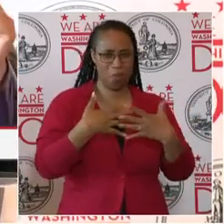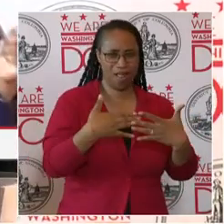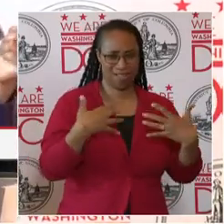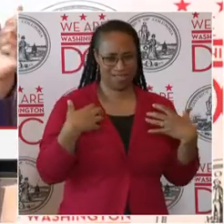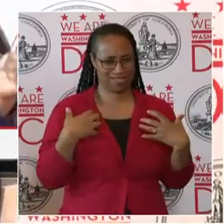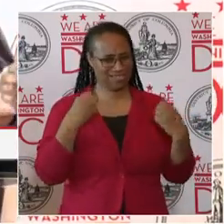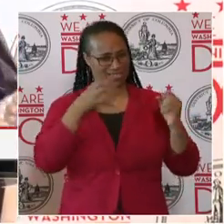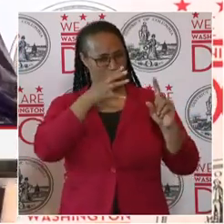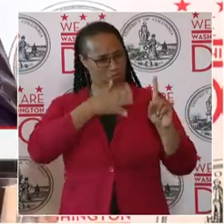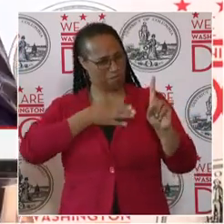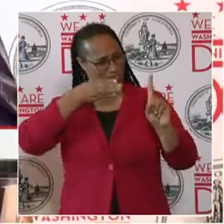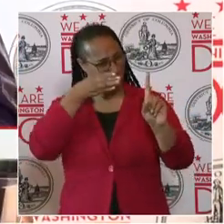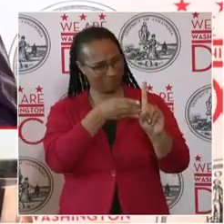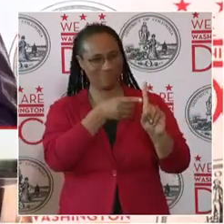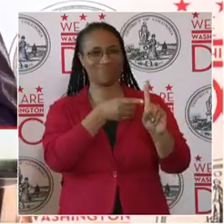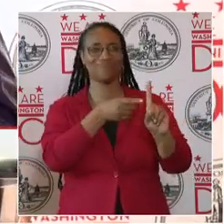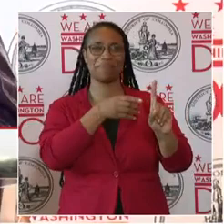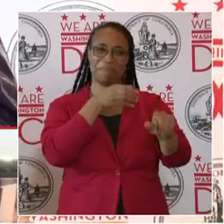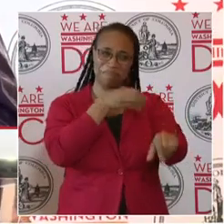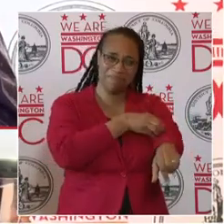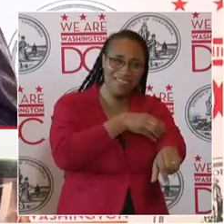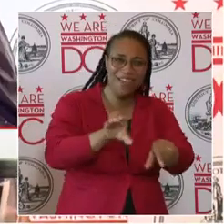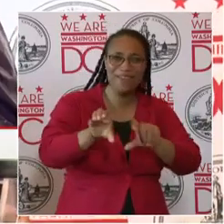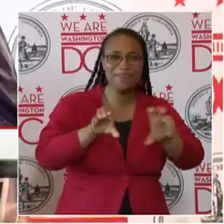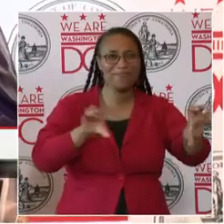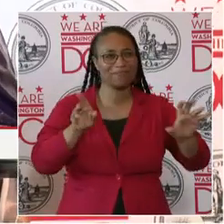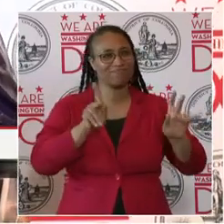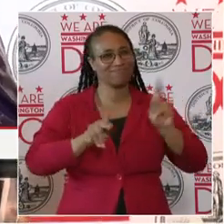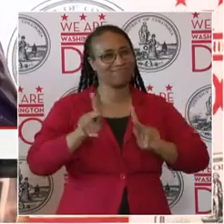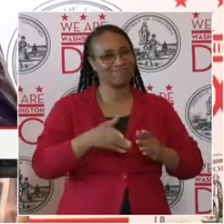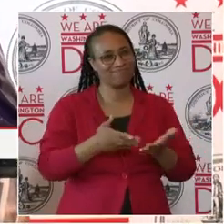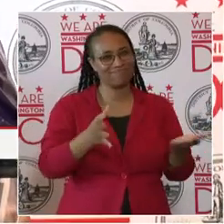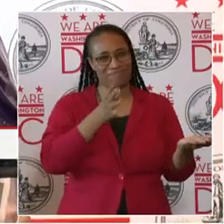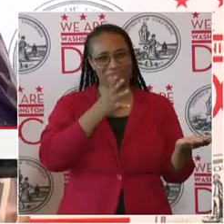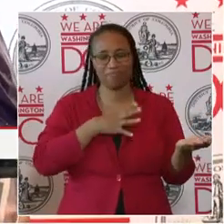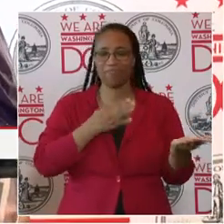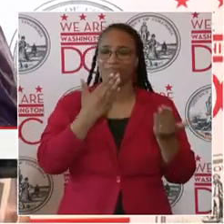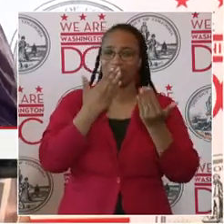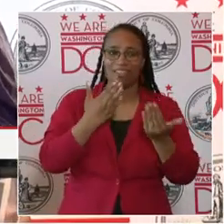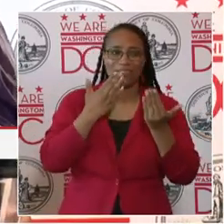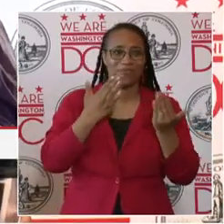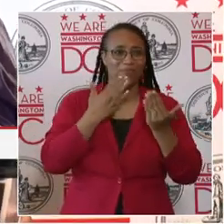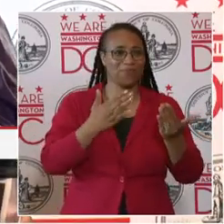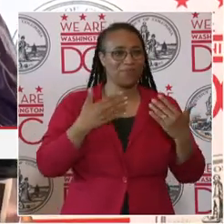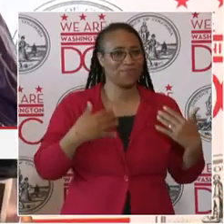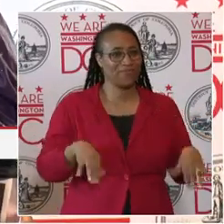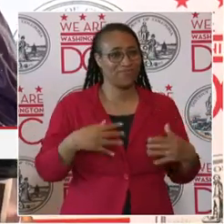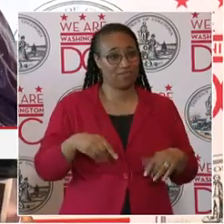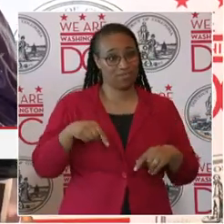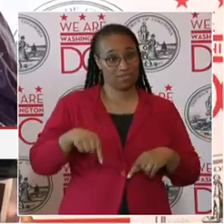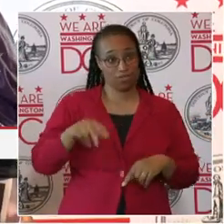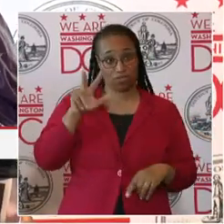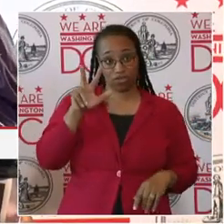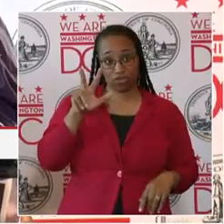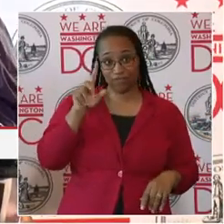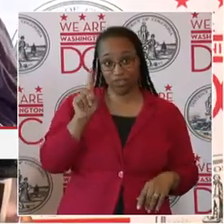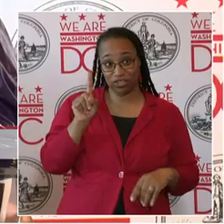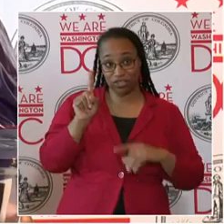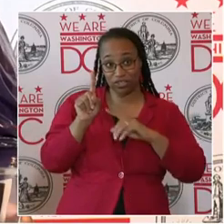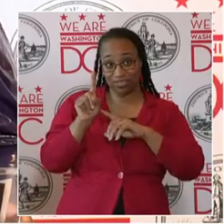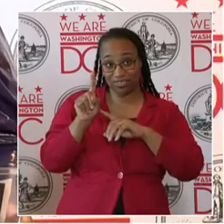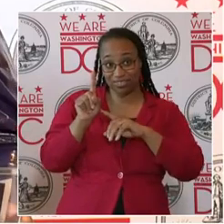empowerment, health and wellness, civic engagement. This is our 31st of 33 events during Women's History